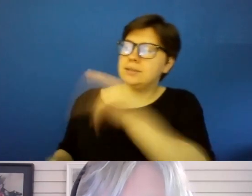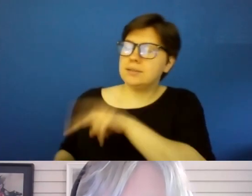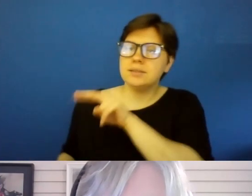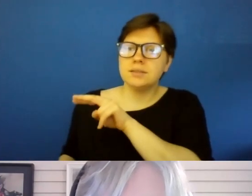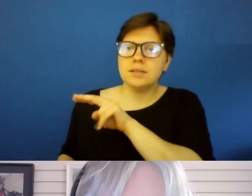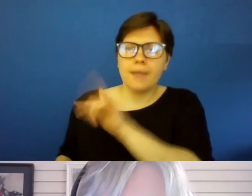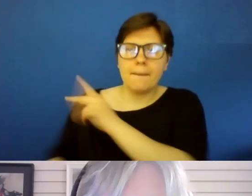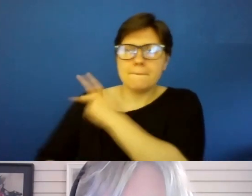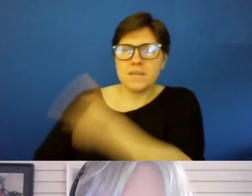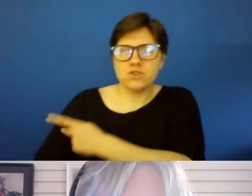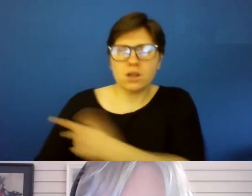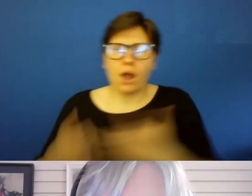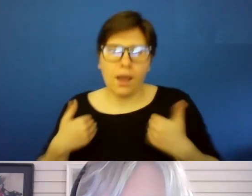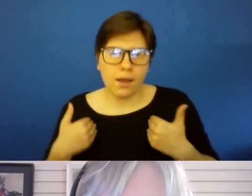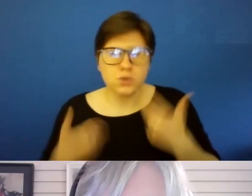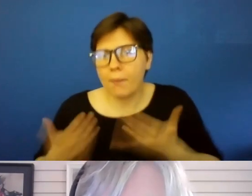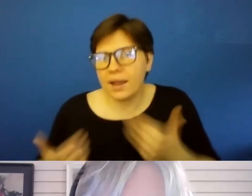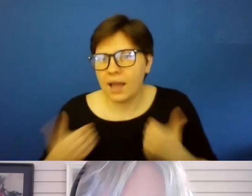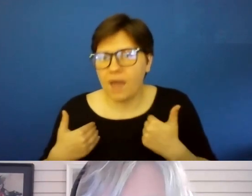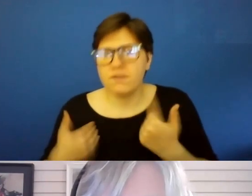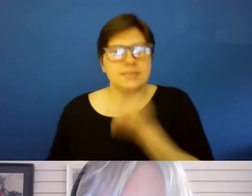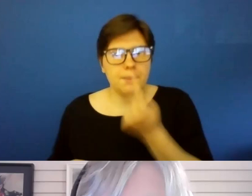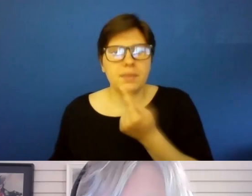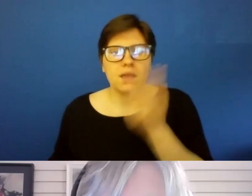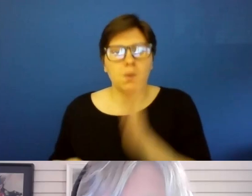or might have something that's impairing